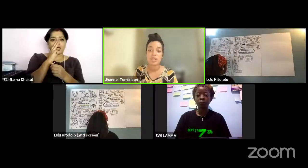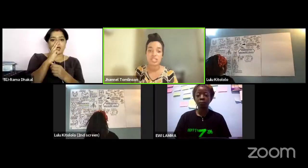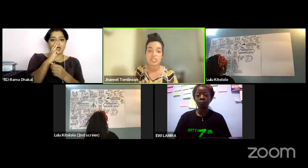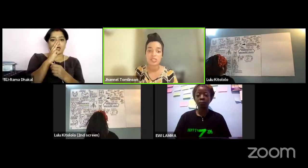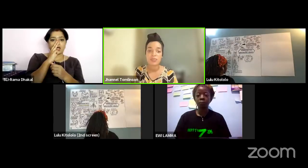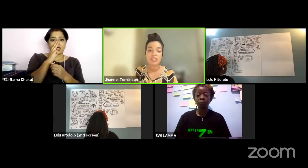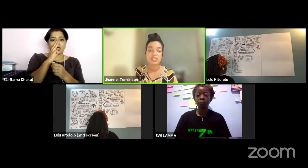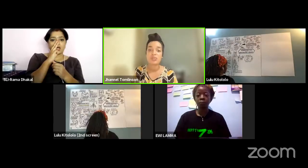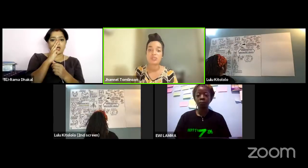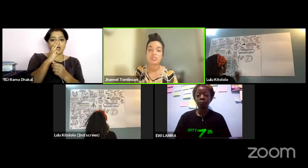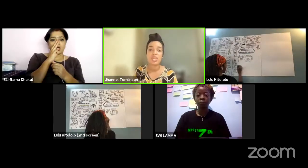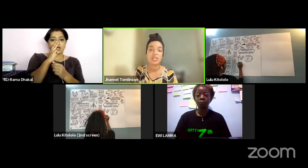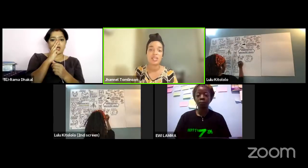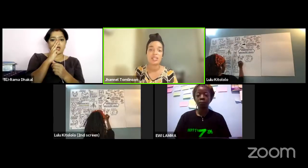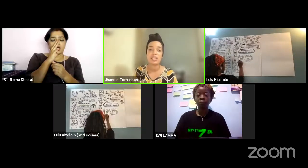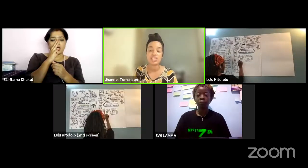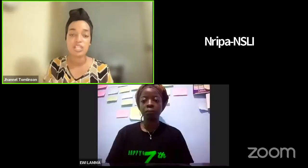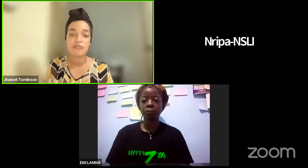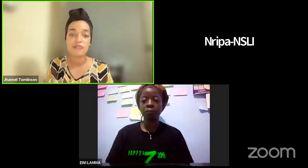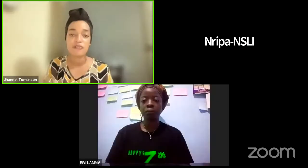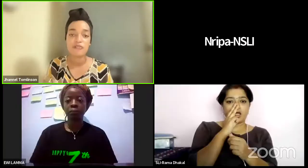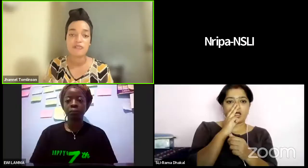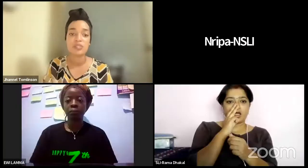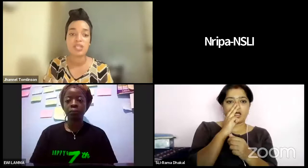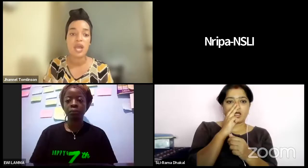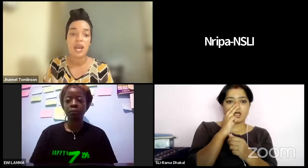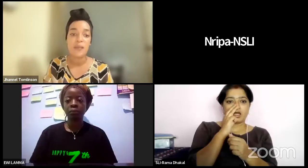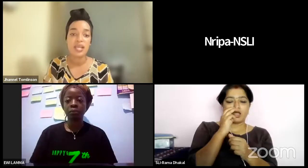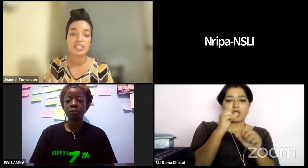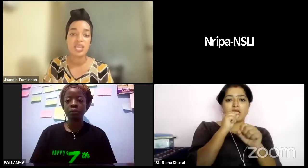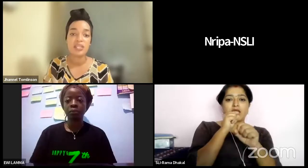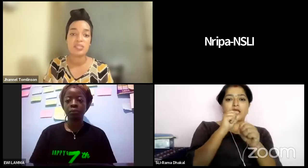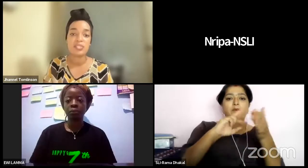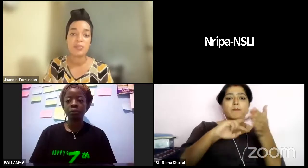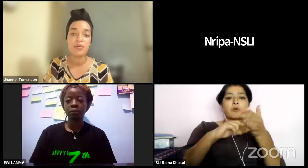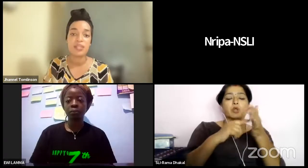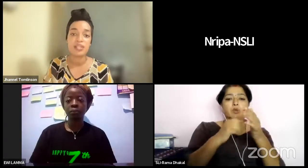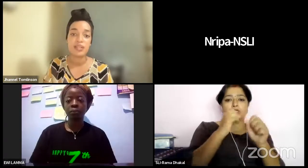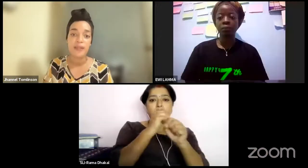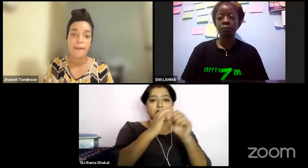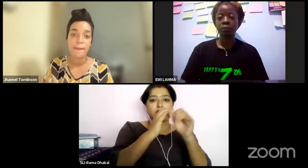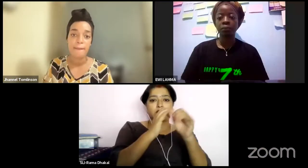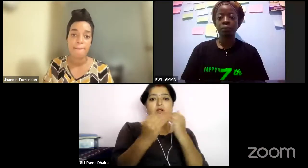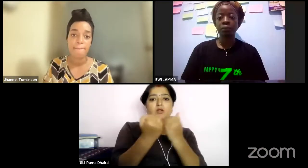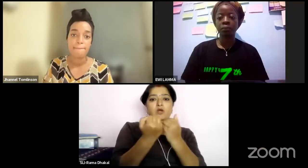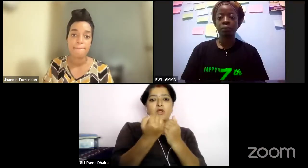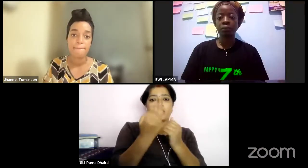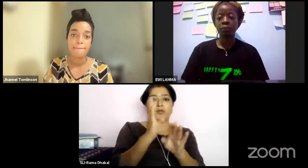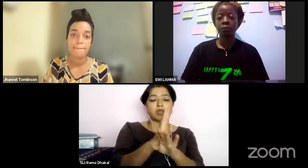getting your projects to be executed, in engaging different groups? I'd like to hear a little bit about that.